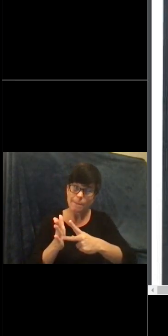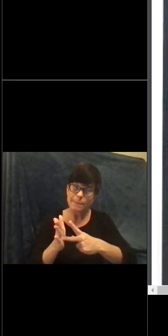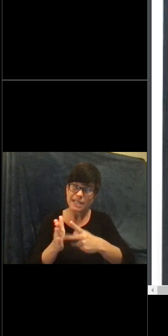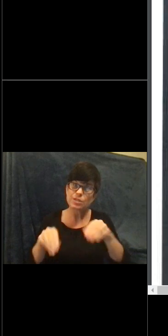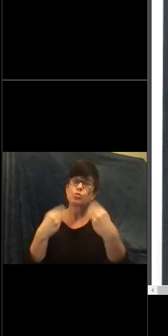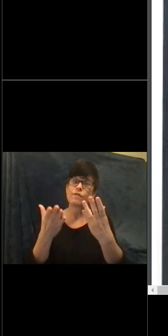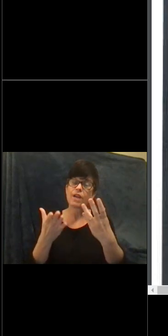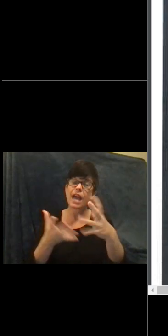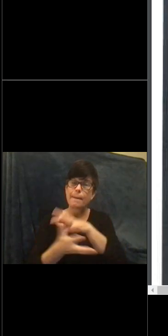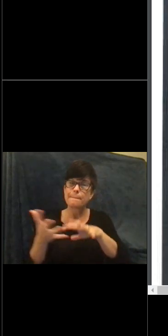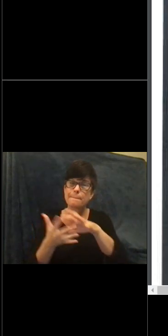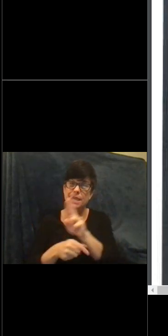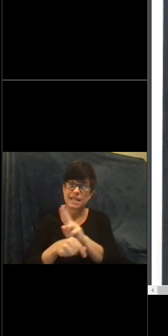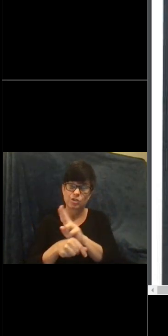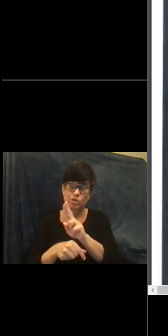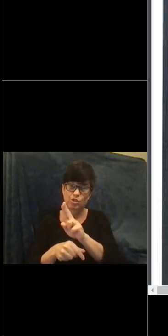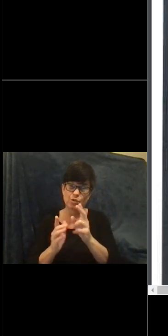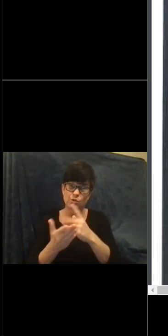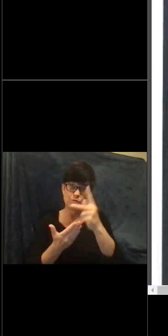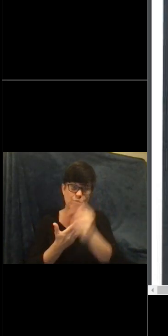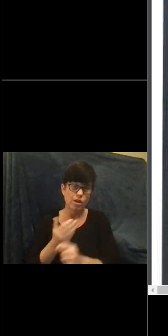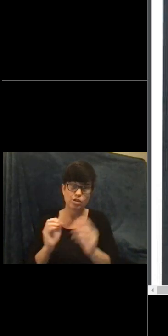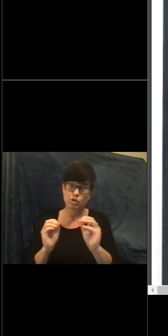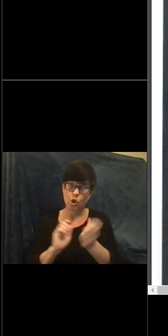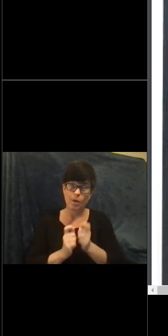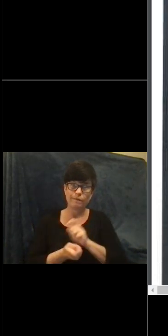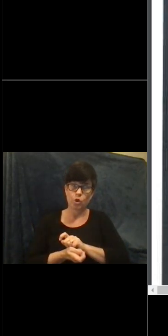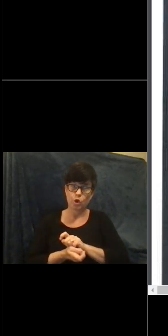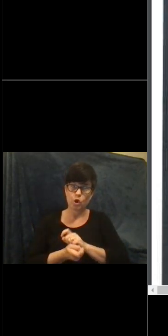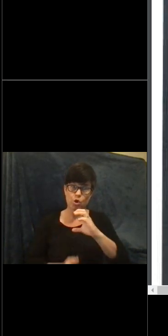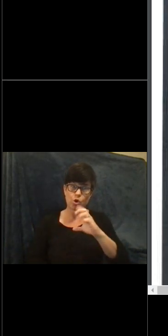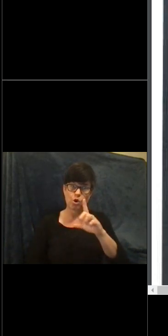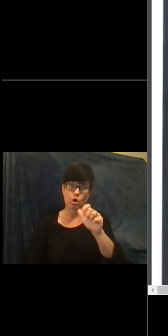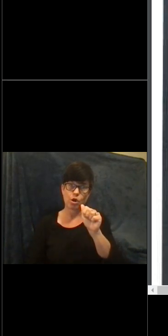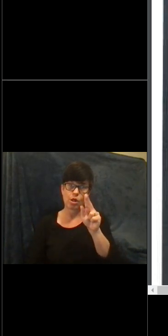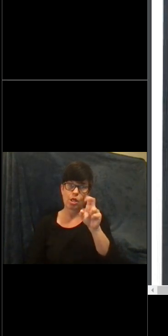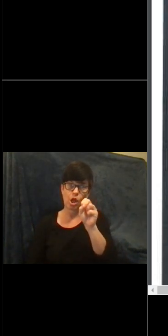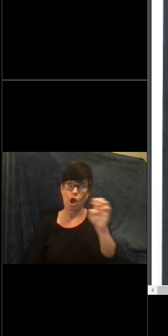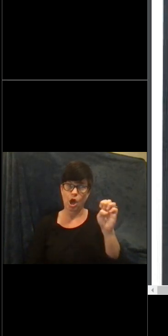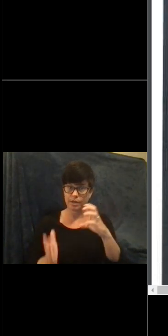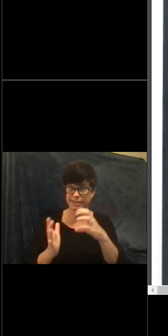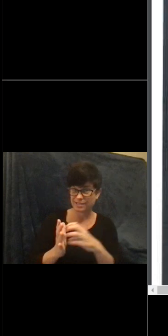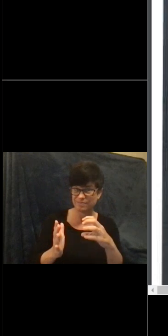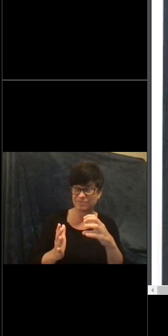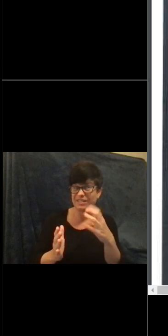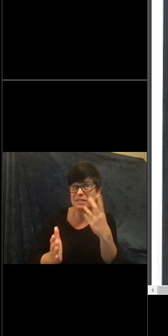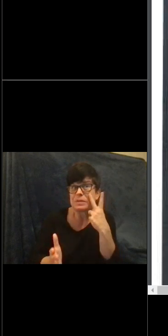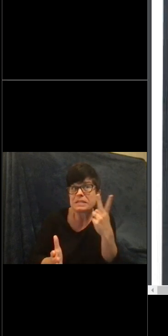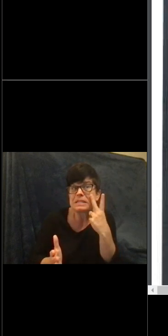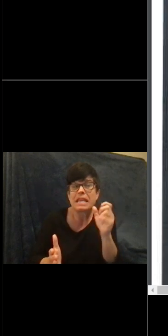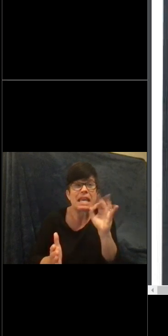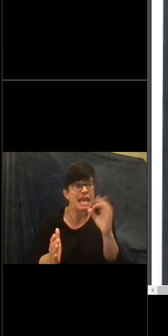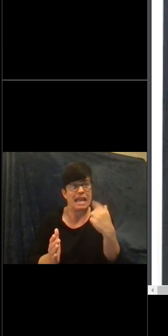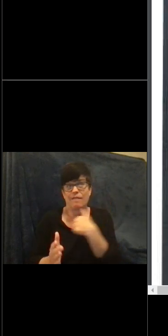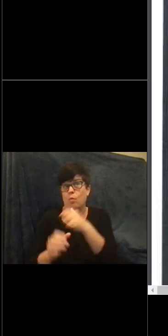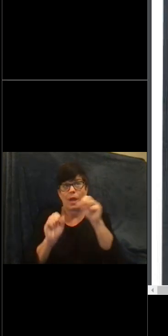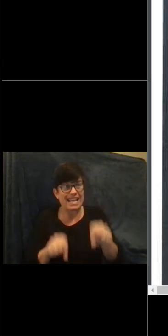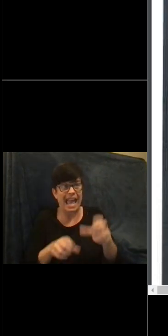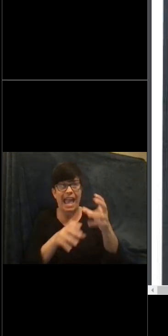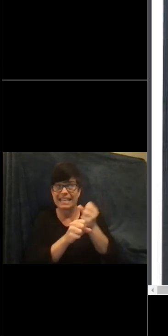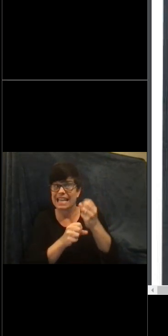project and there is no reverter clause, and we'd have to do a full analysis as to whether getting the land back would be a viable option under this